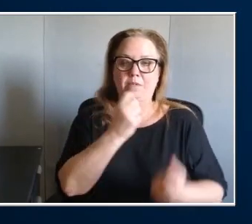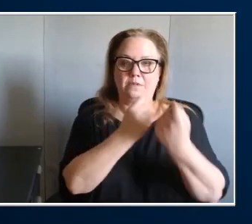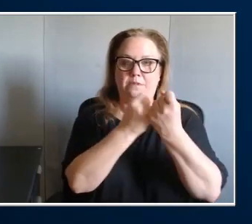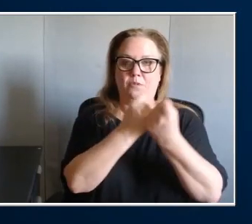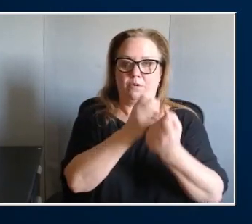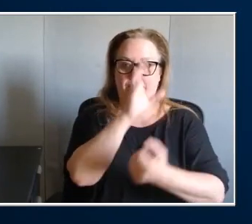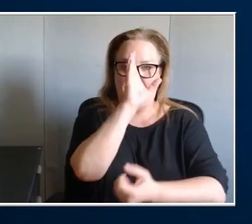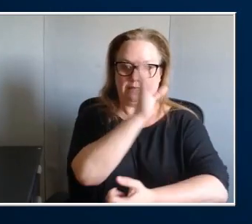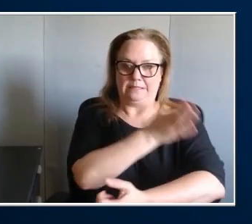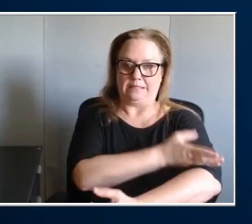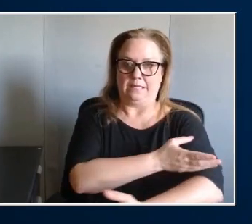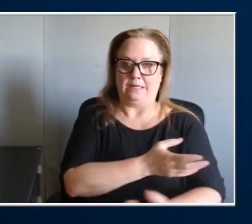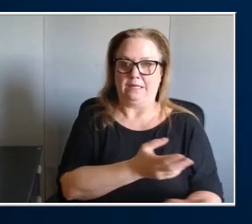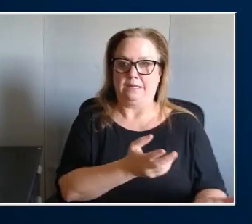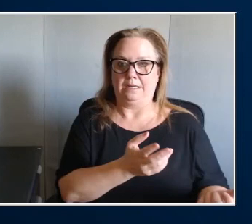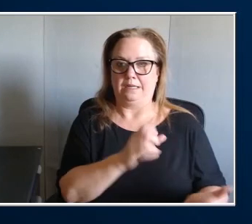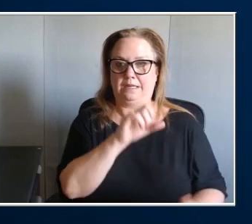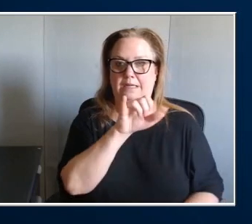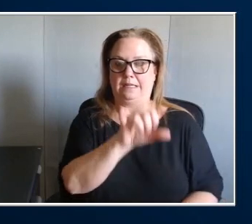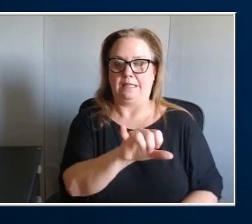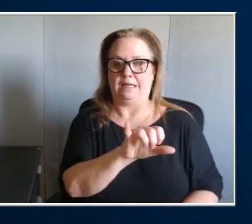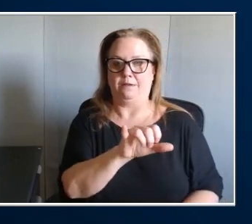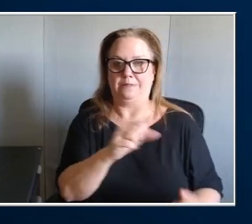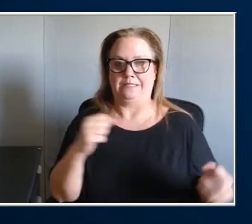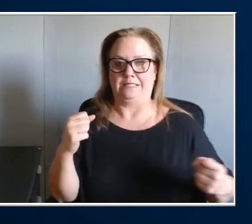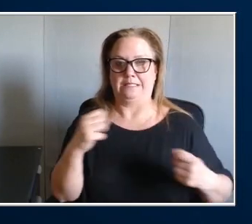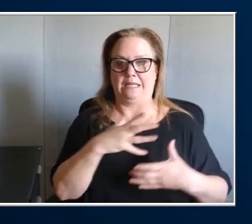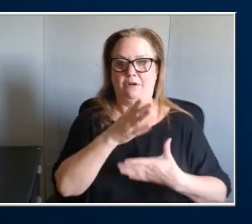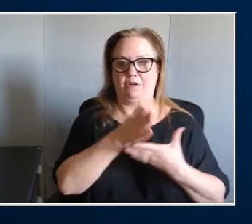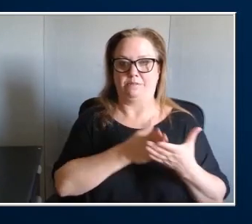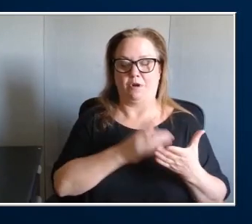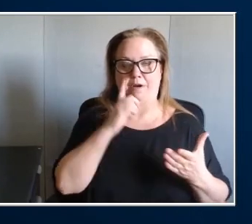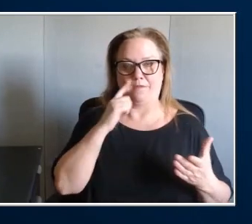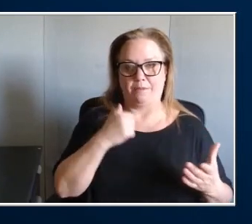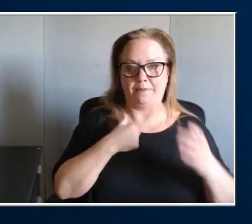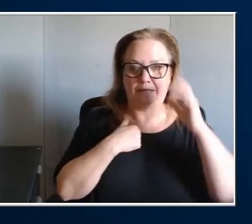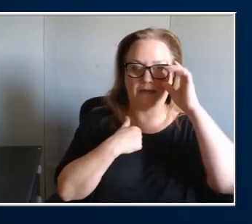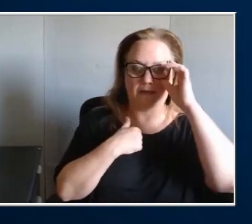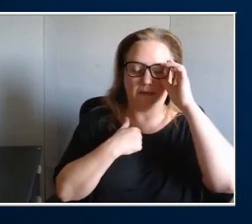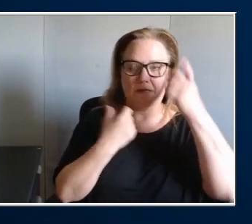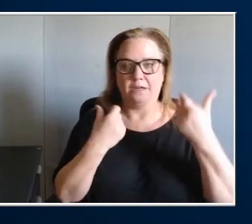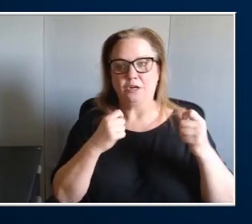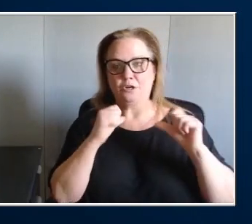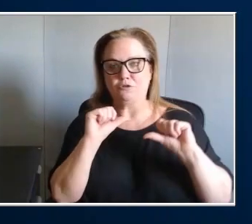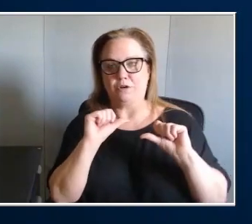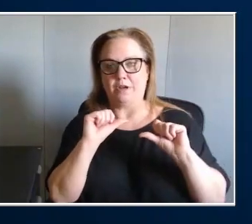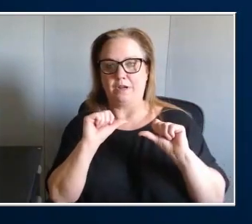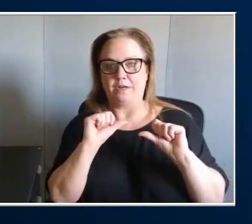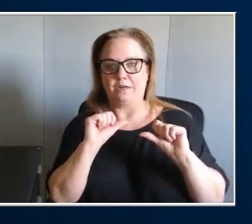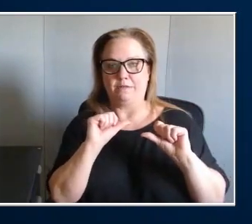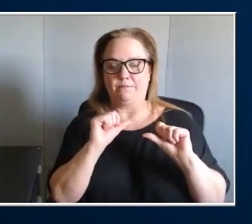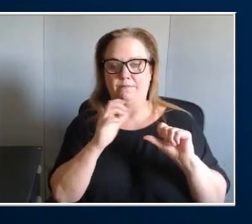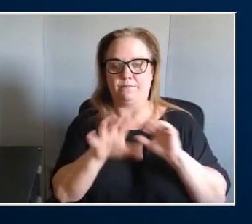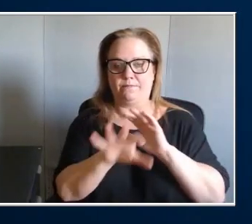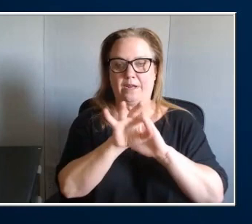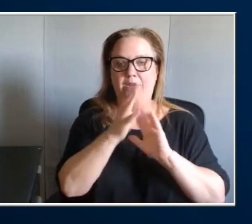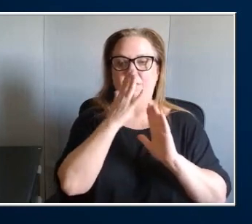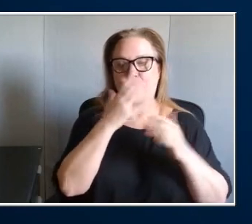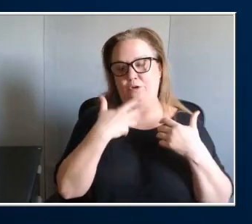my child, that was kind of the scariest part for me, and trying to find good health